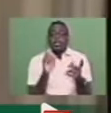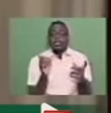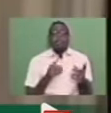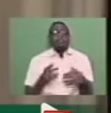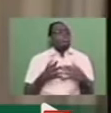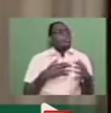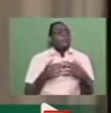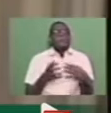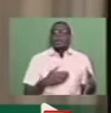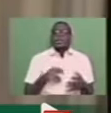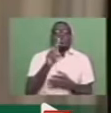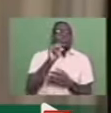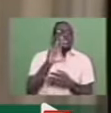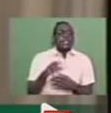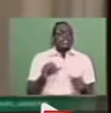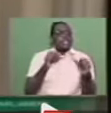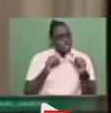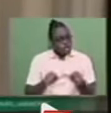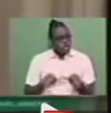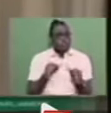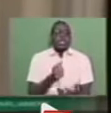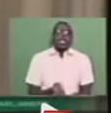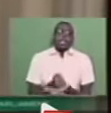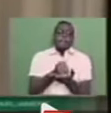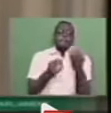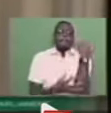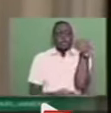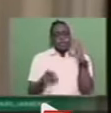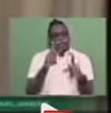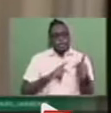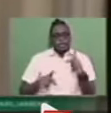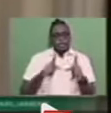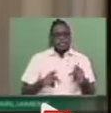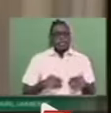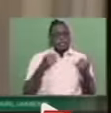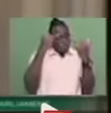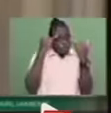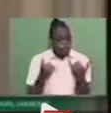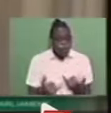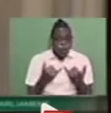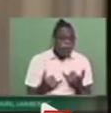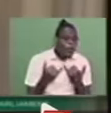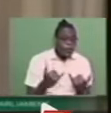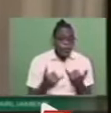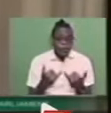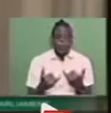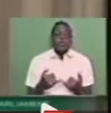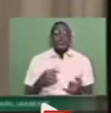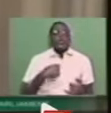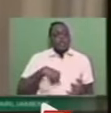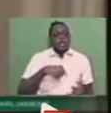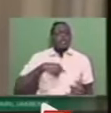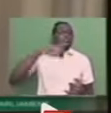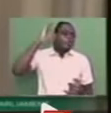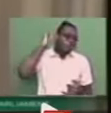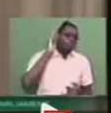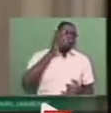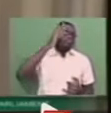at this very difficult time. I turn now to the actual budget presentation of the Honourable Minister of